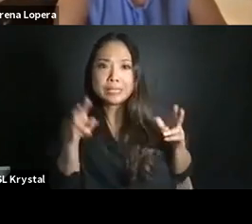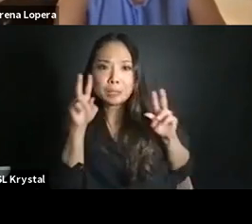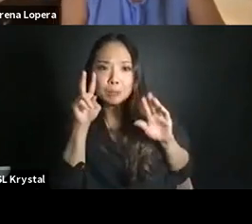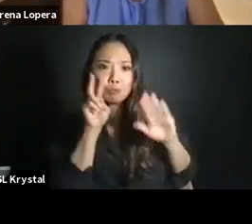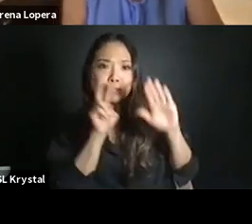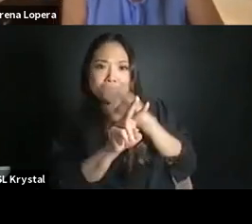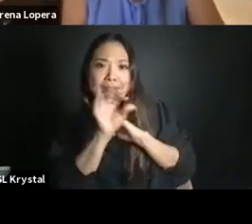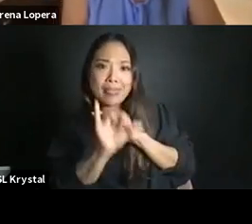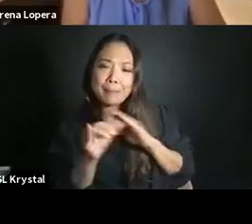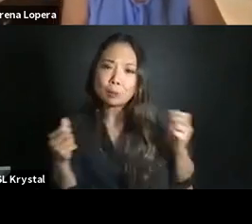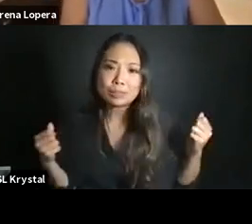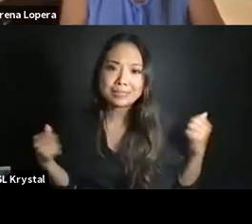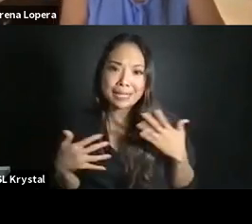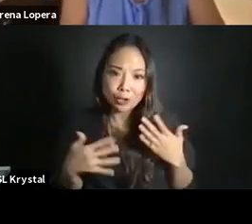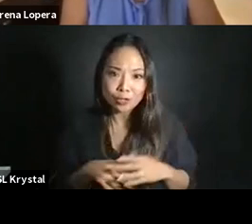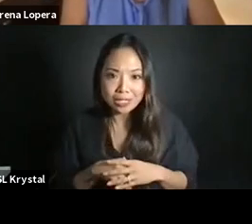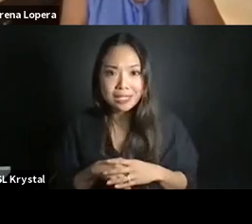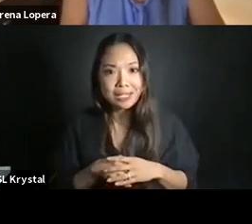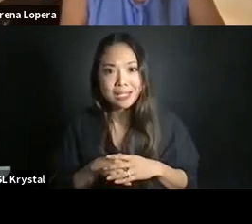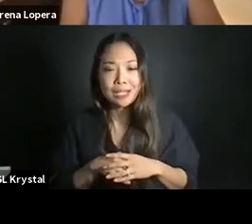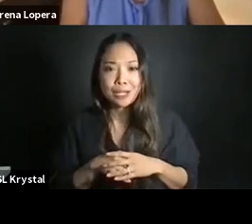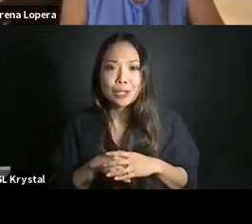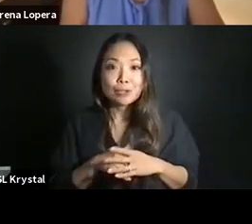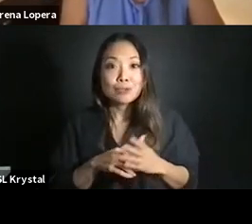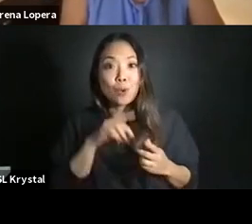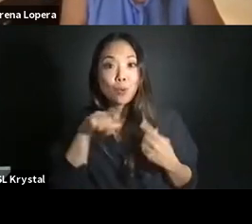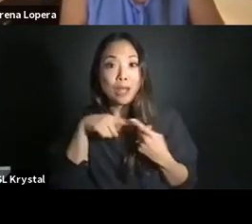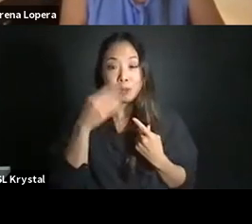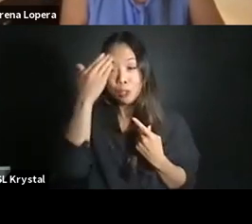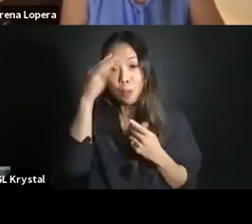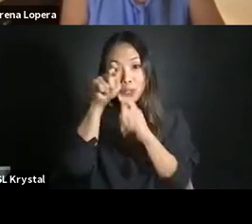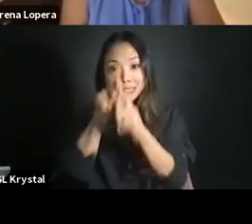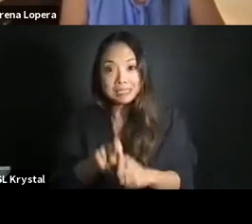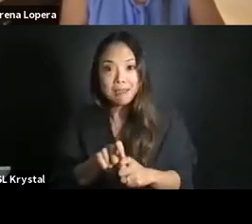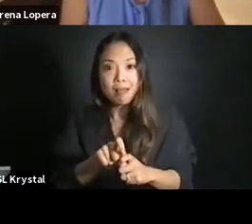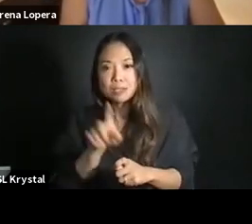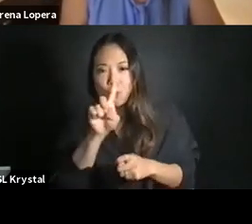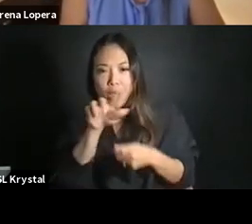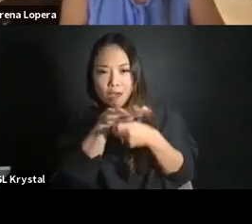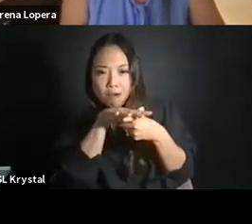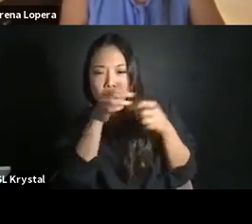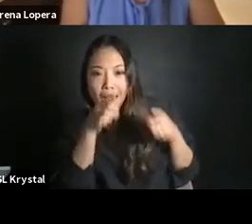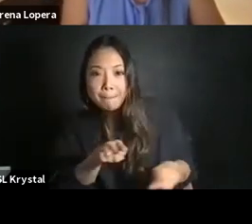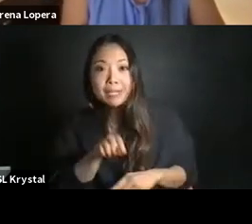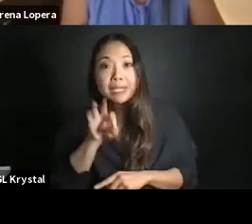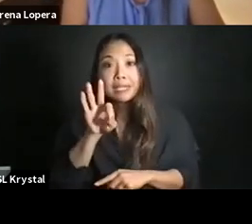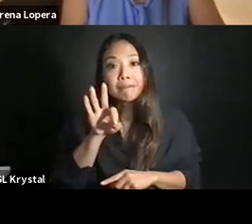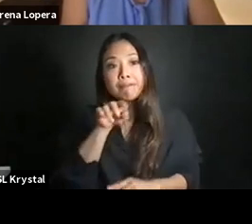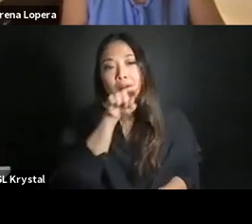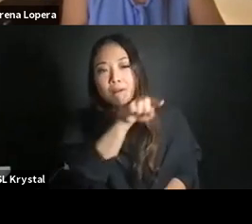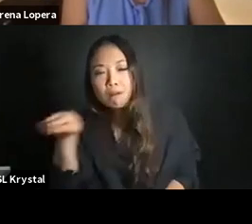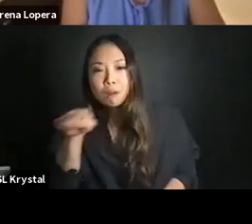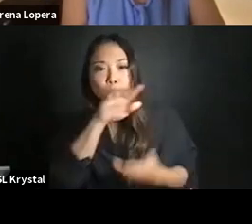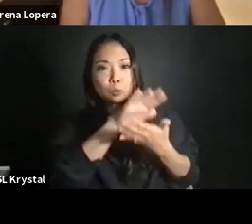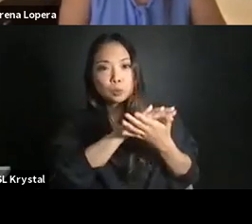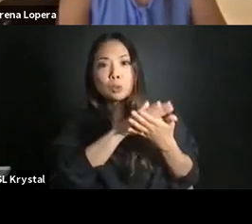so the more on the more analysis we have that where where that's happening um if there's any schools that are particularly um